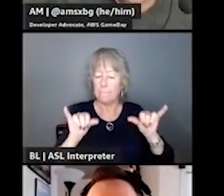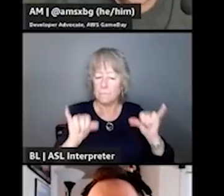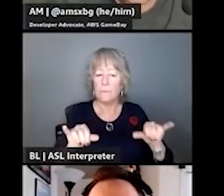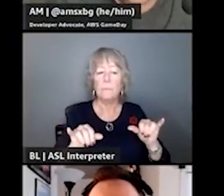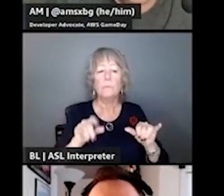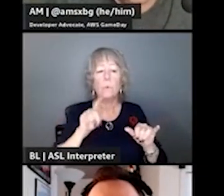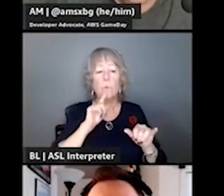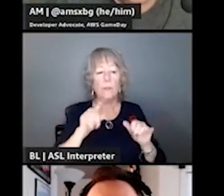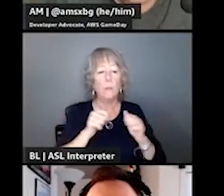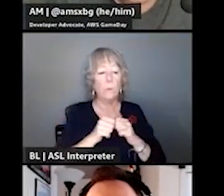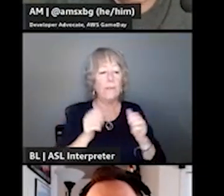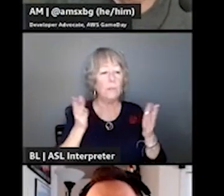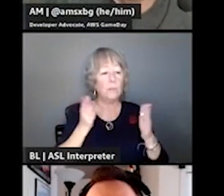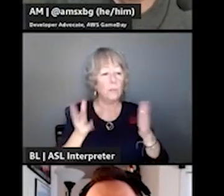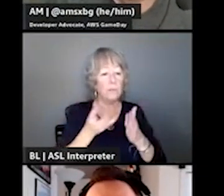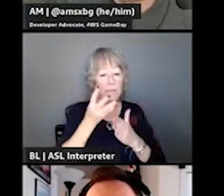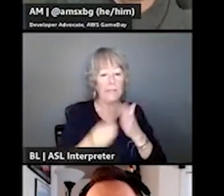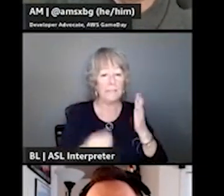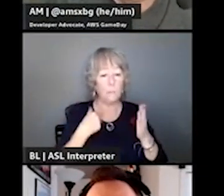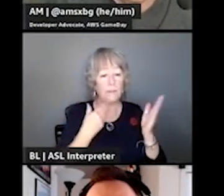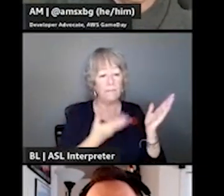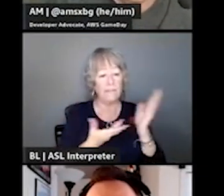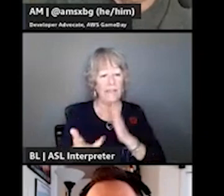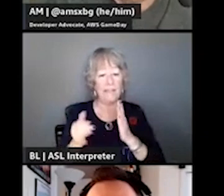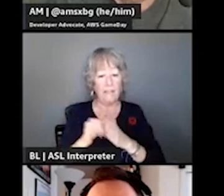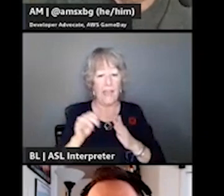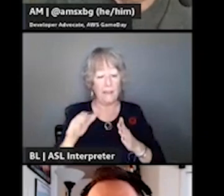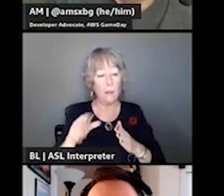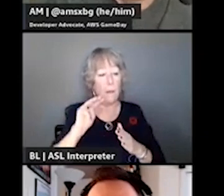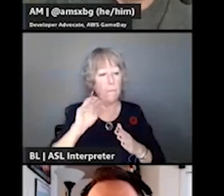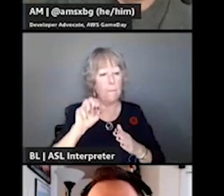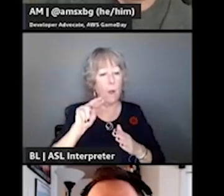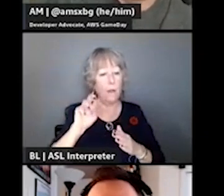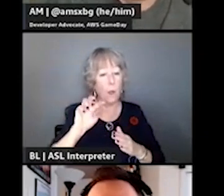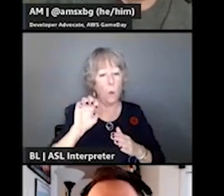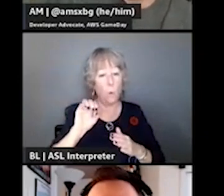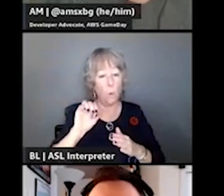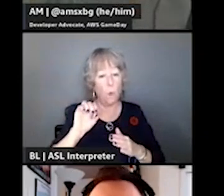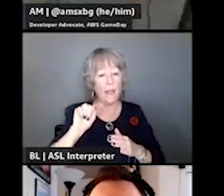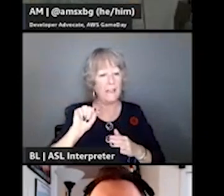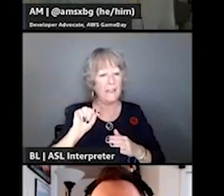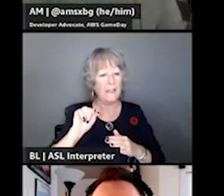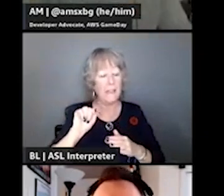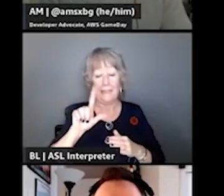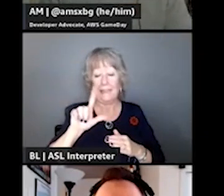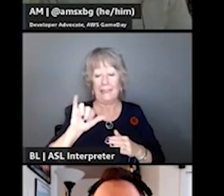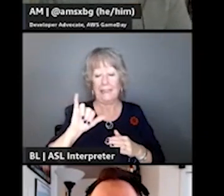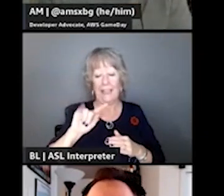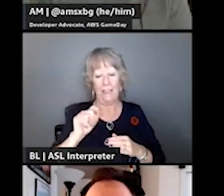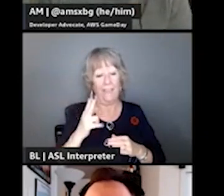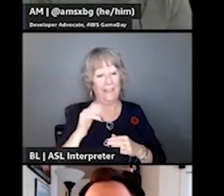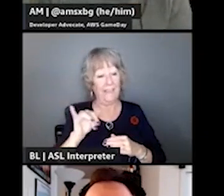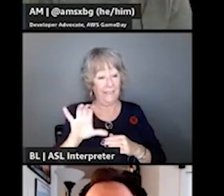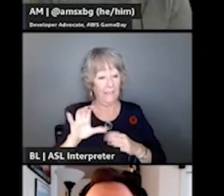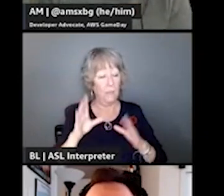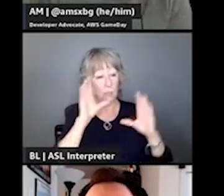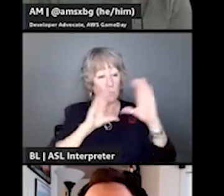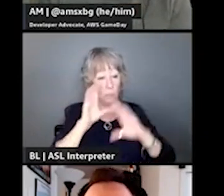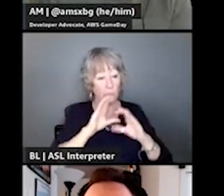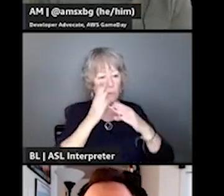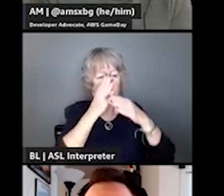serverless, what we've done is we've taken the monolithic Opensearch, and we basically broke it down into